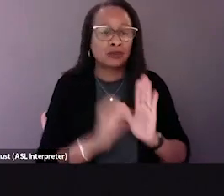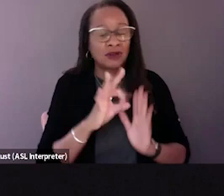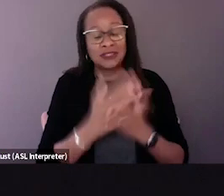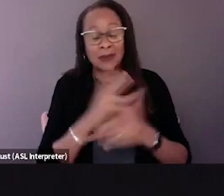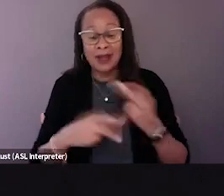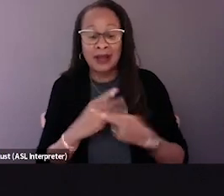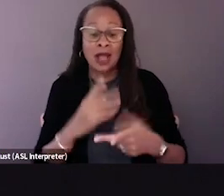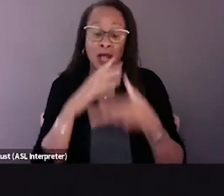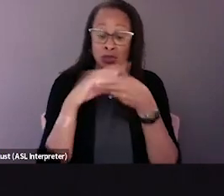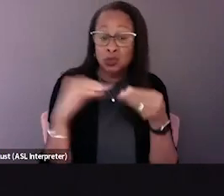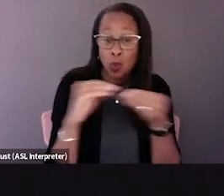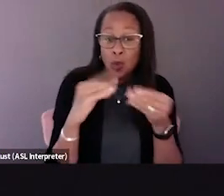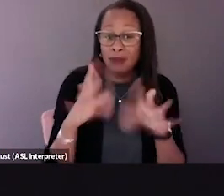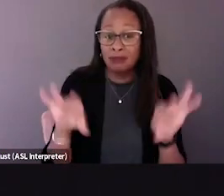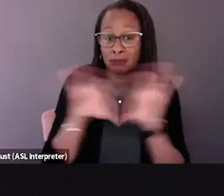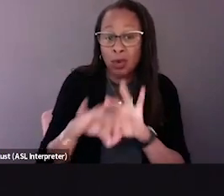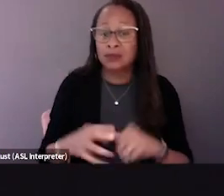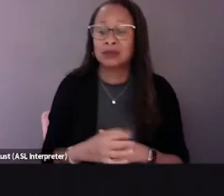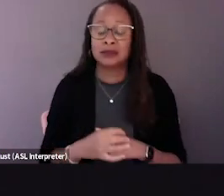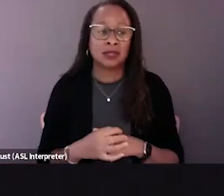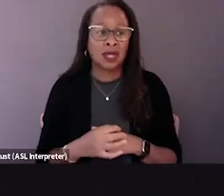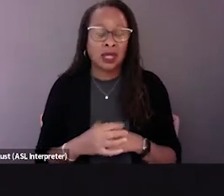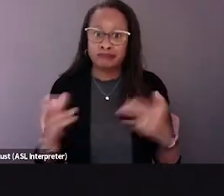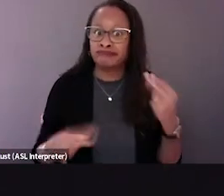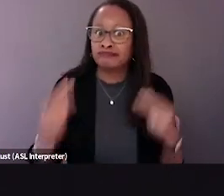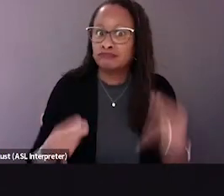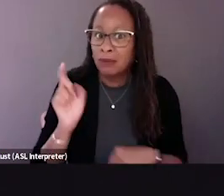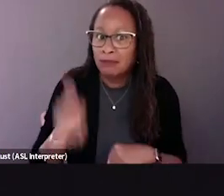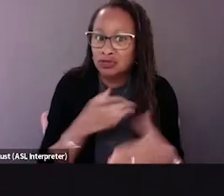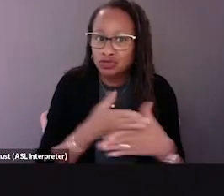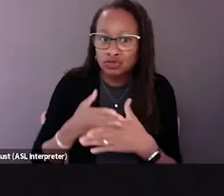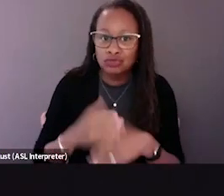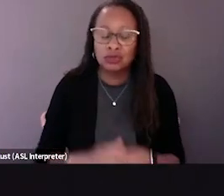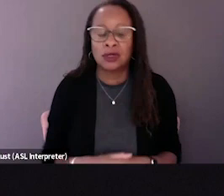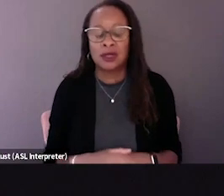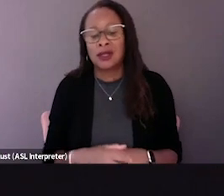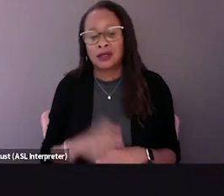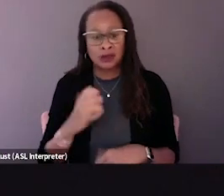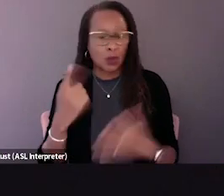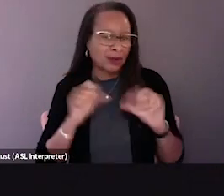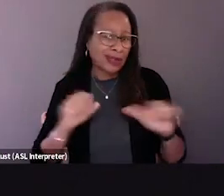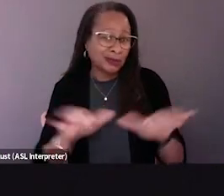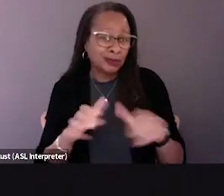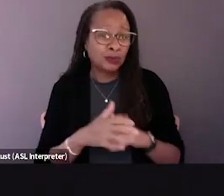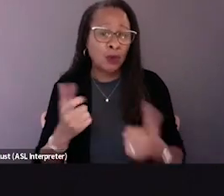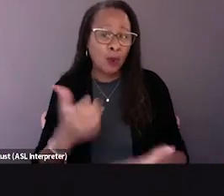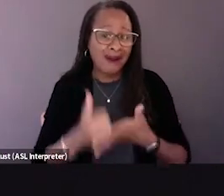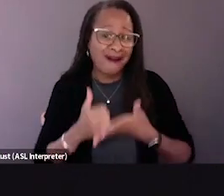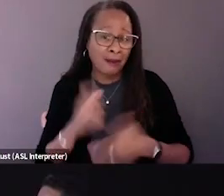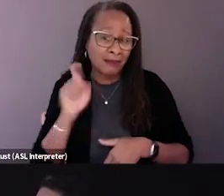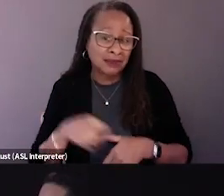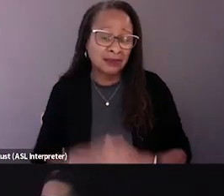is, obviously important and urgent. And so it was just what can I do? I want to help. You know what I